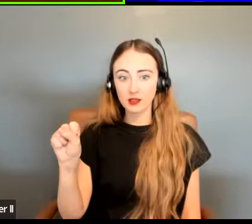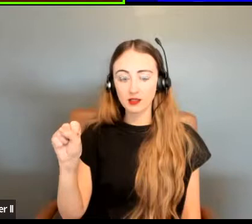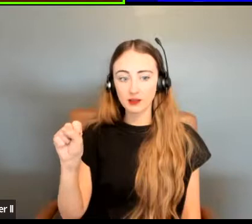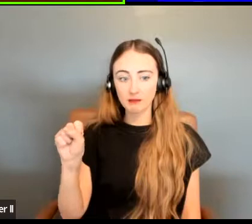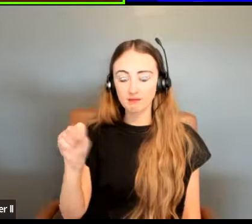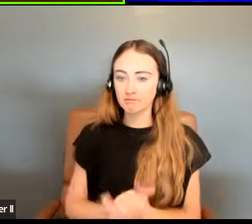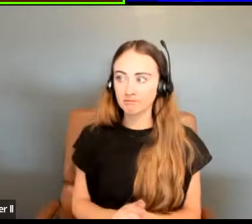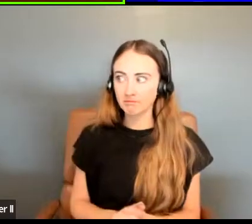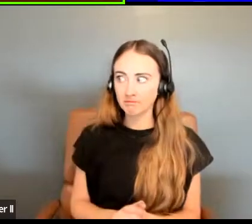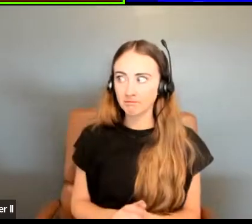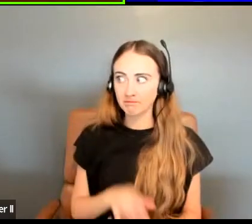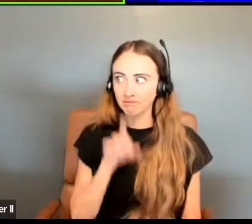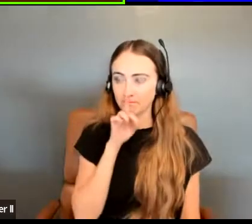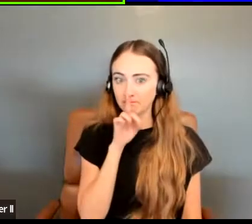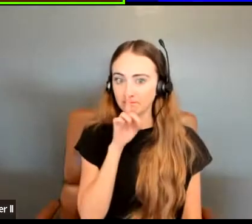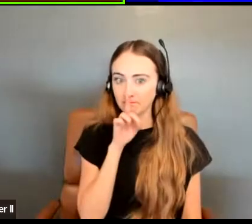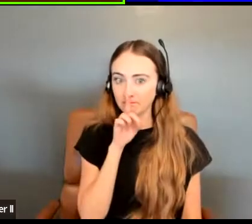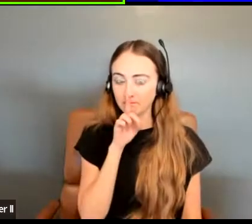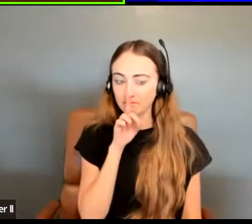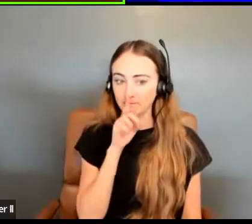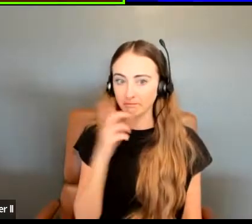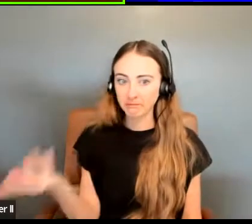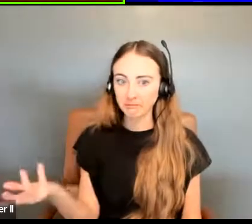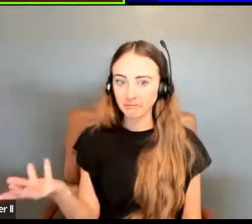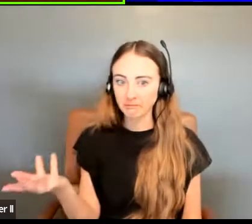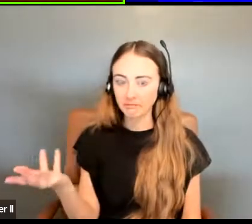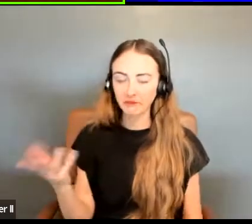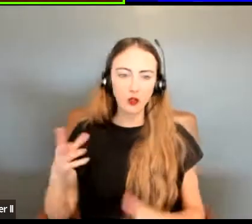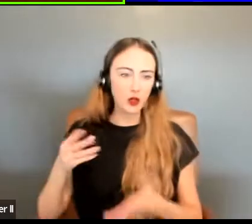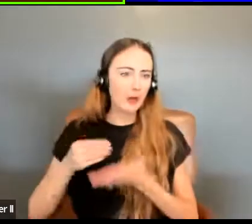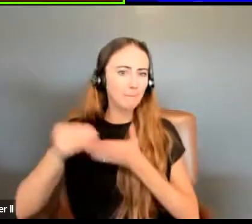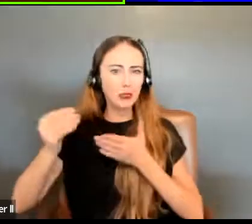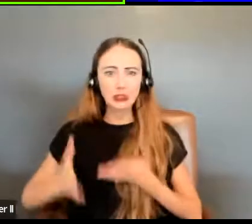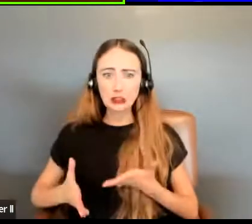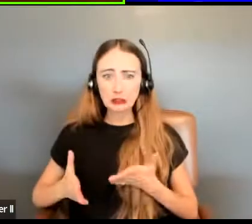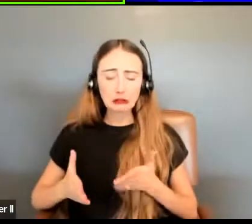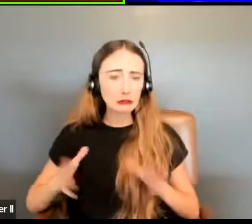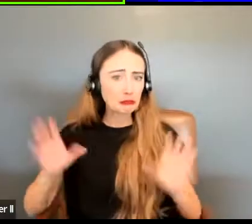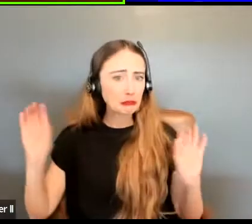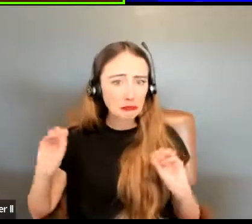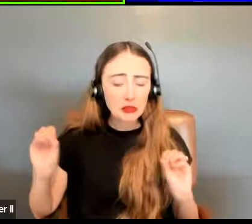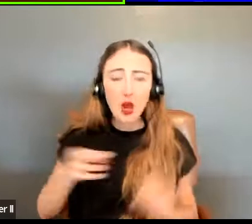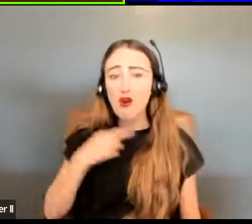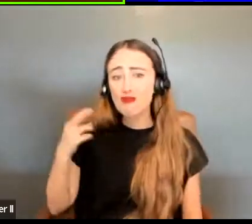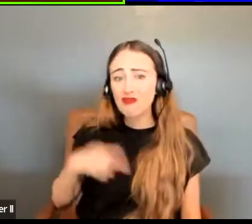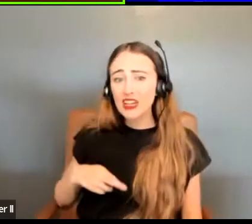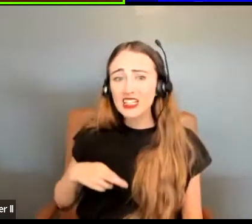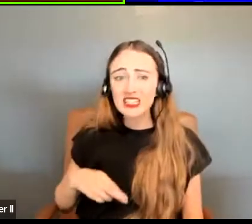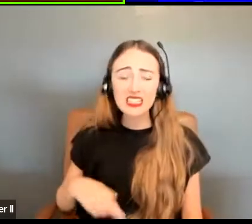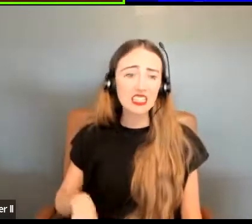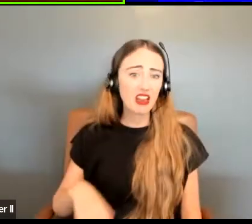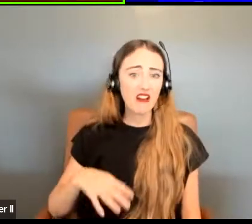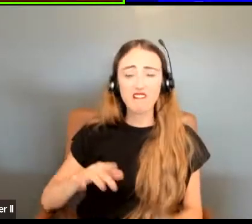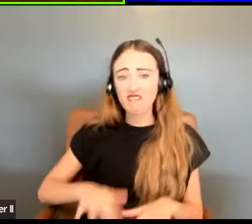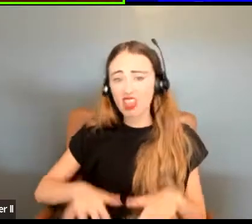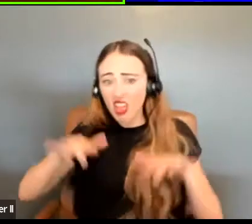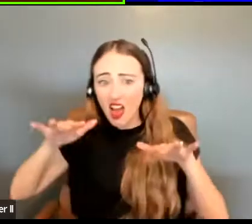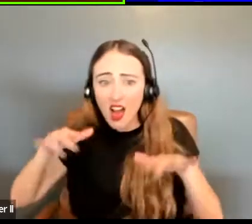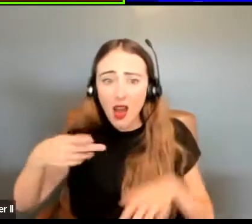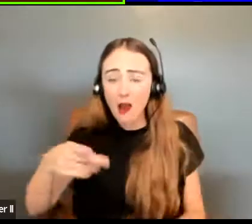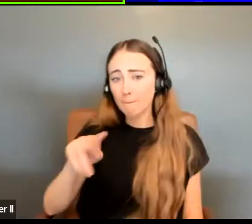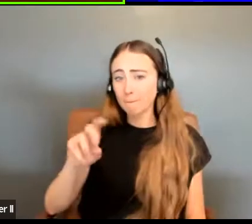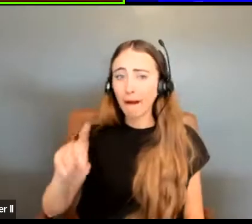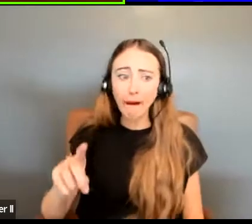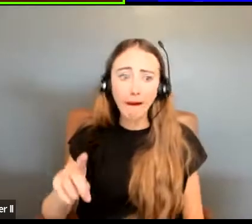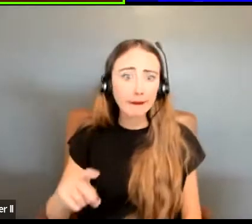This really says nothing to a purchaser. It says nothing about the risk of soil erosion, the risk of flooding or ponding.